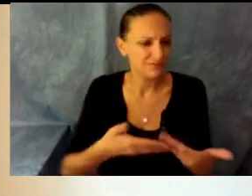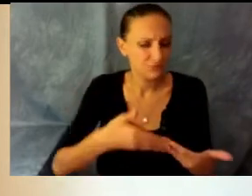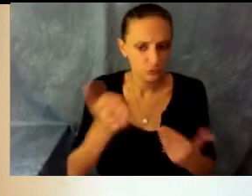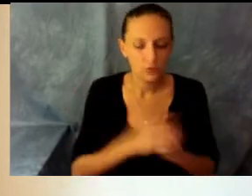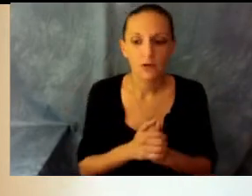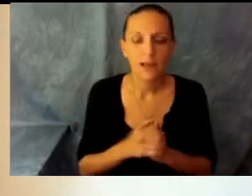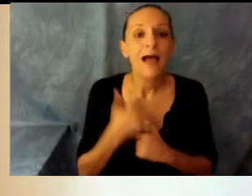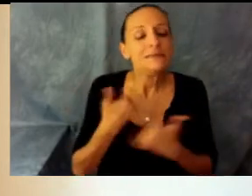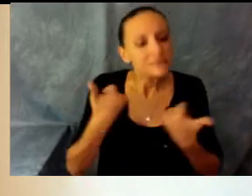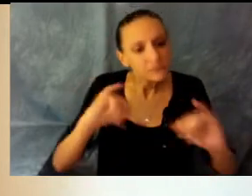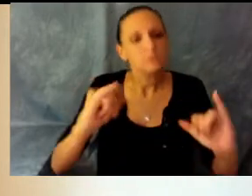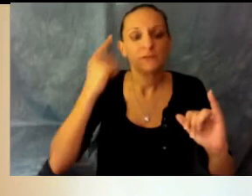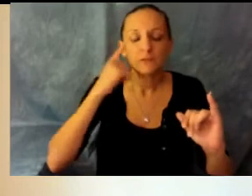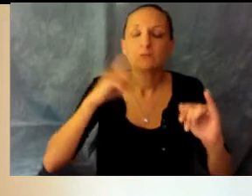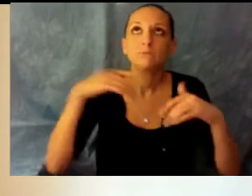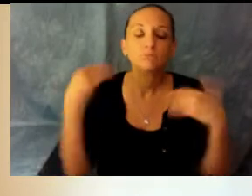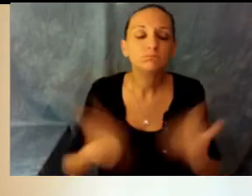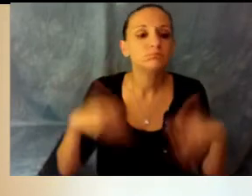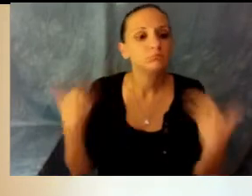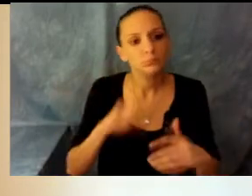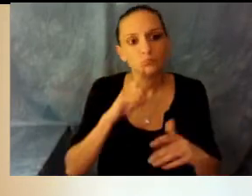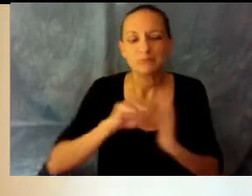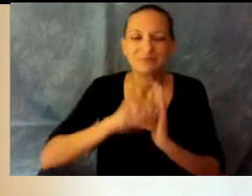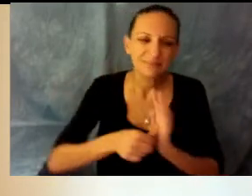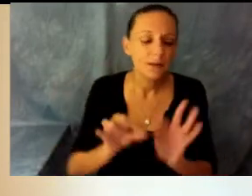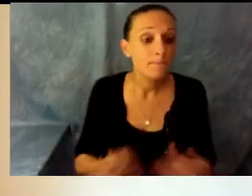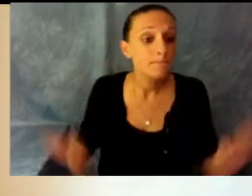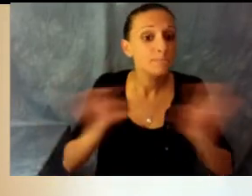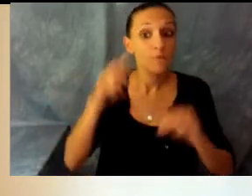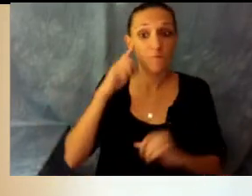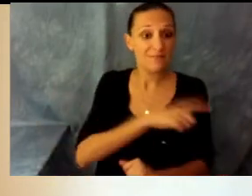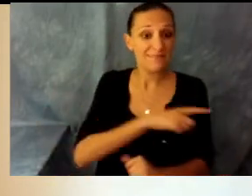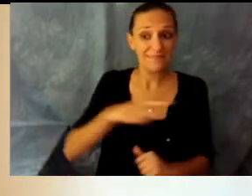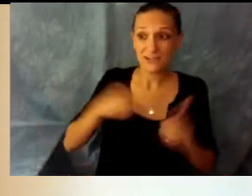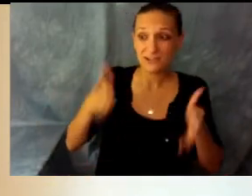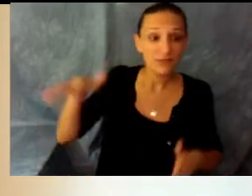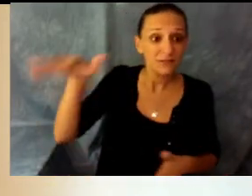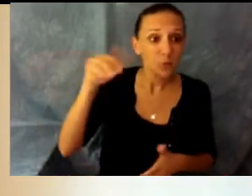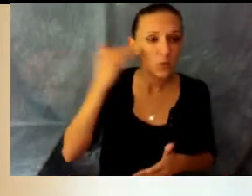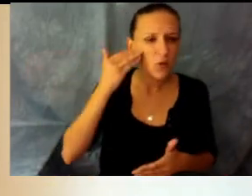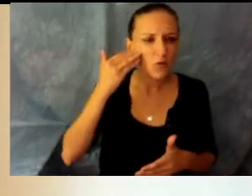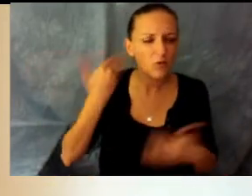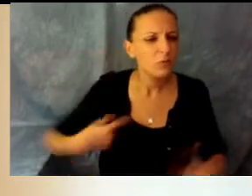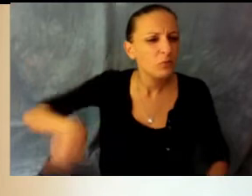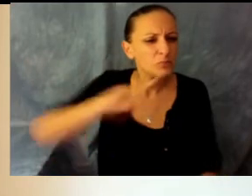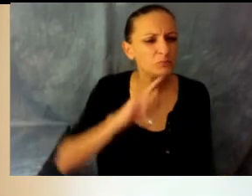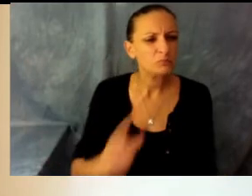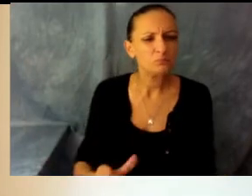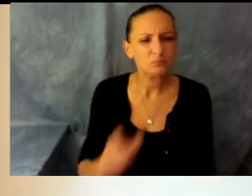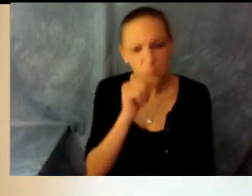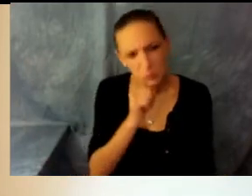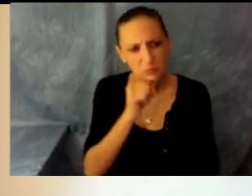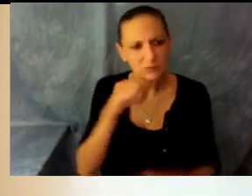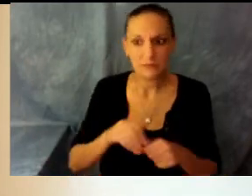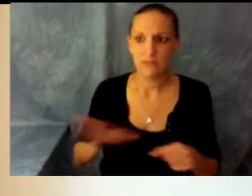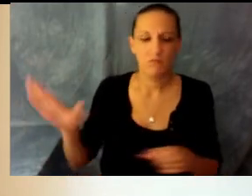still think it is incredibly important for legislators to know how disappointed we are in their votes that they